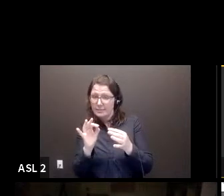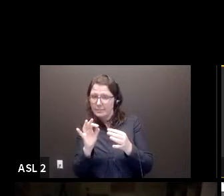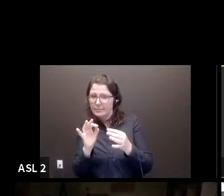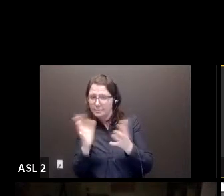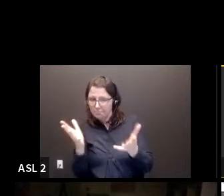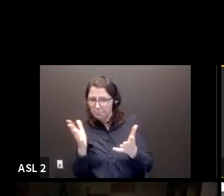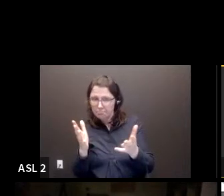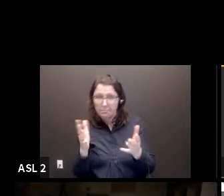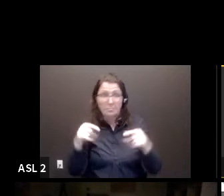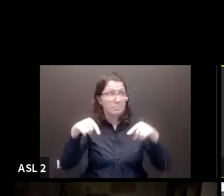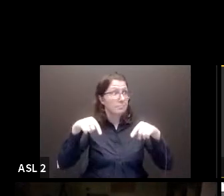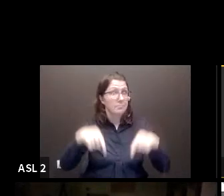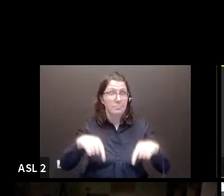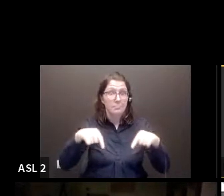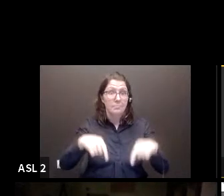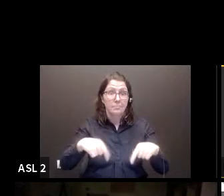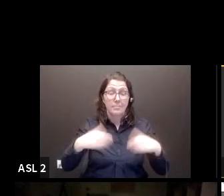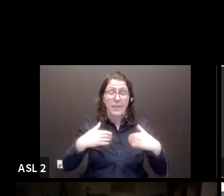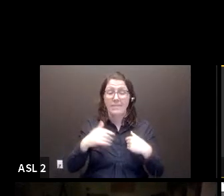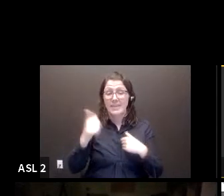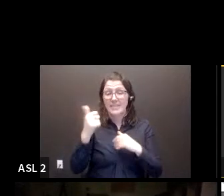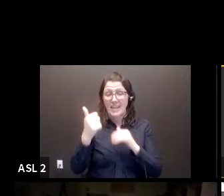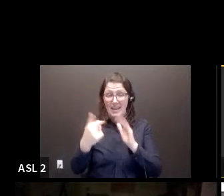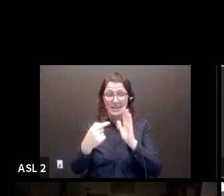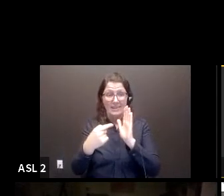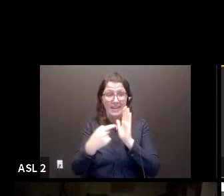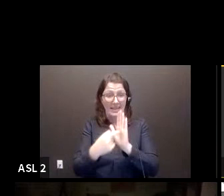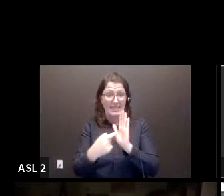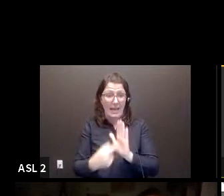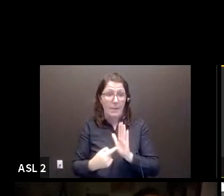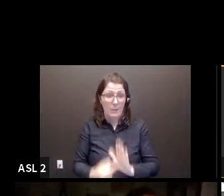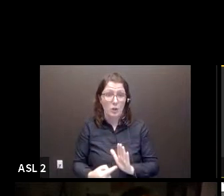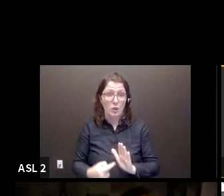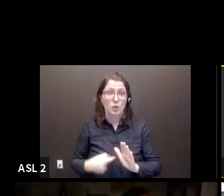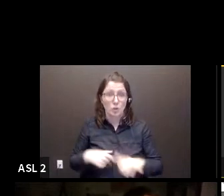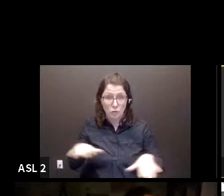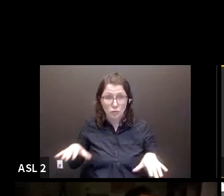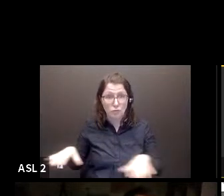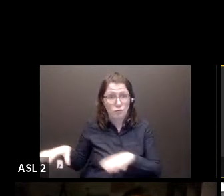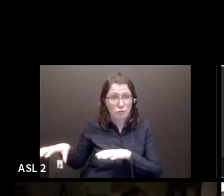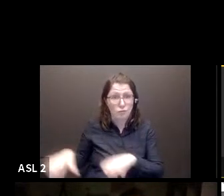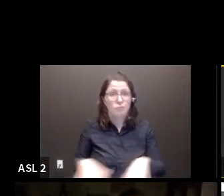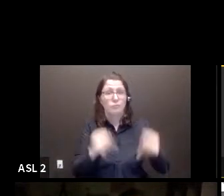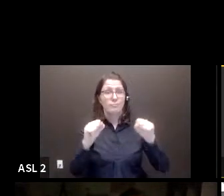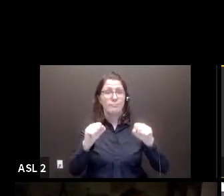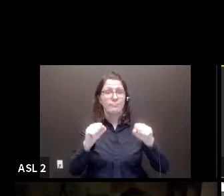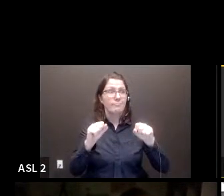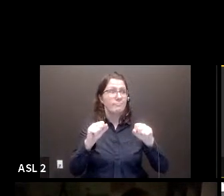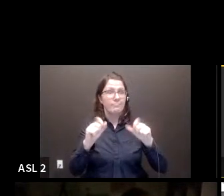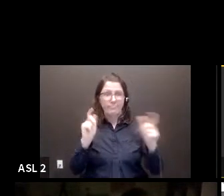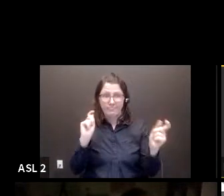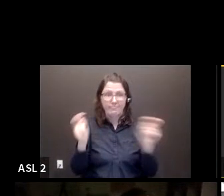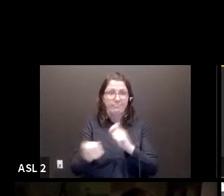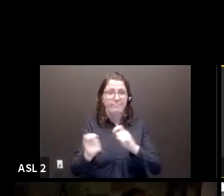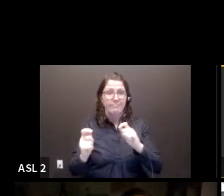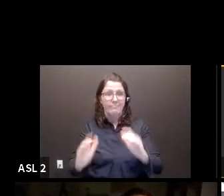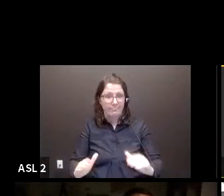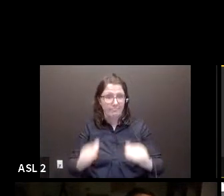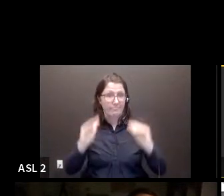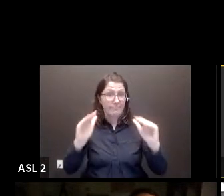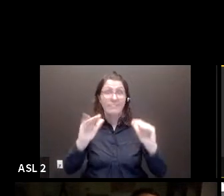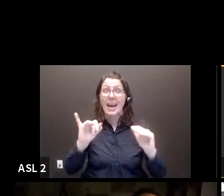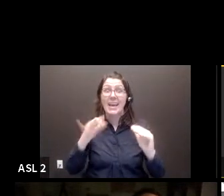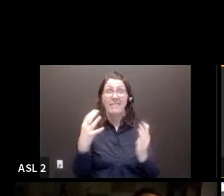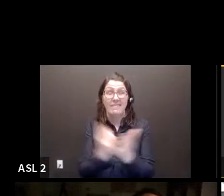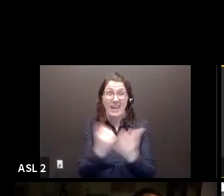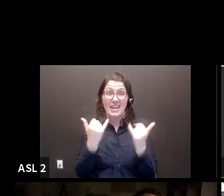direct and proportional and impact that we can have if we start moving right now as the chief slowly suggesting